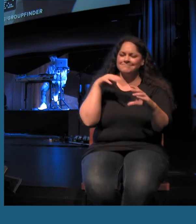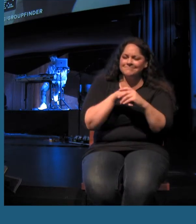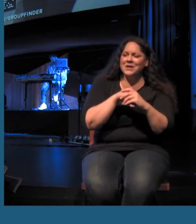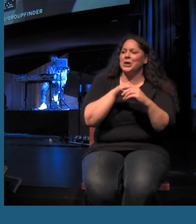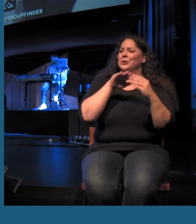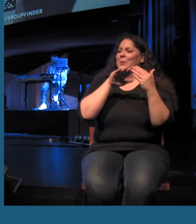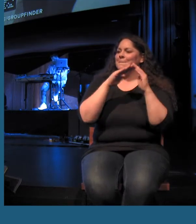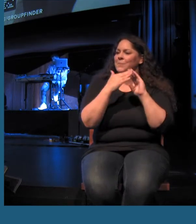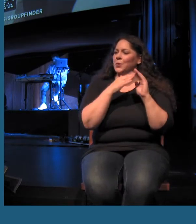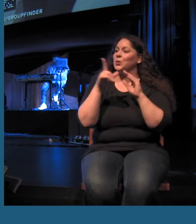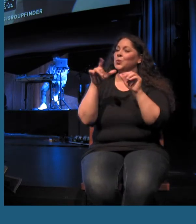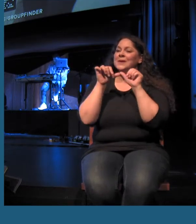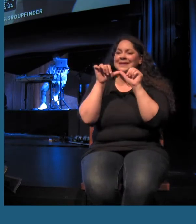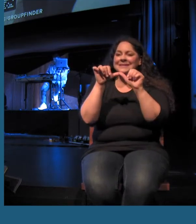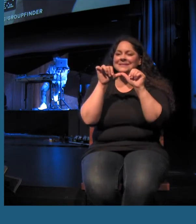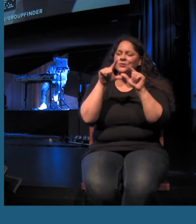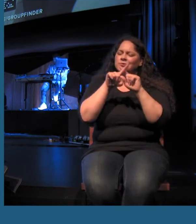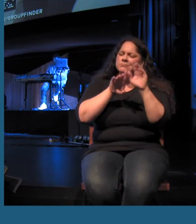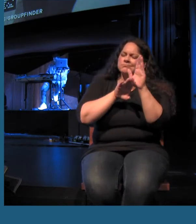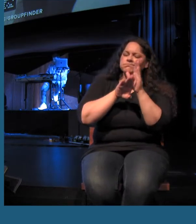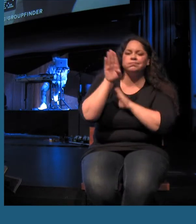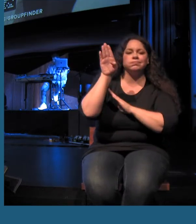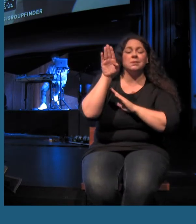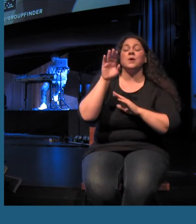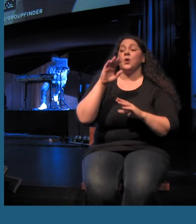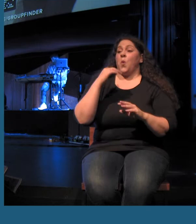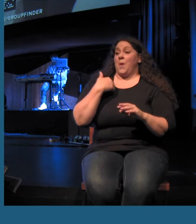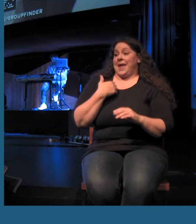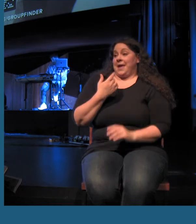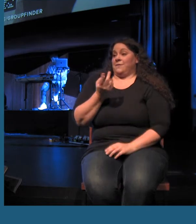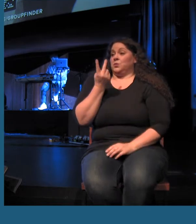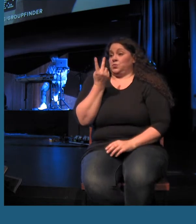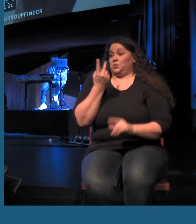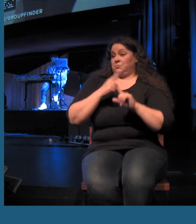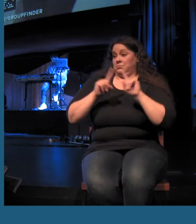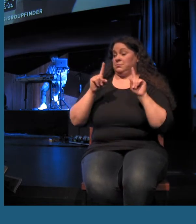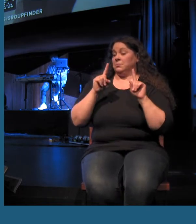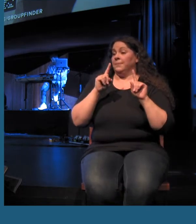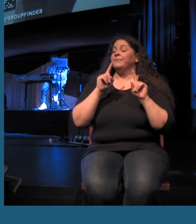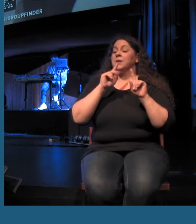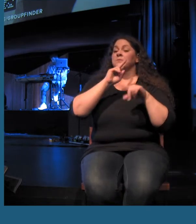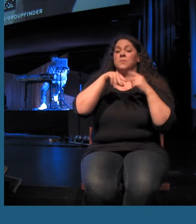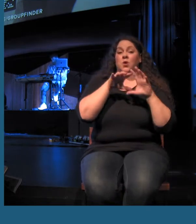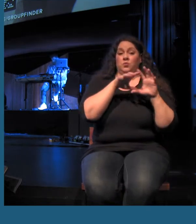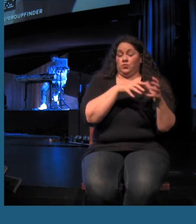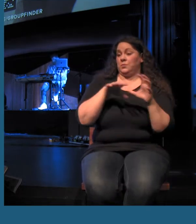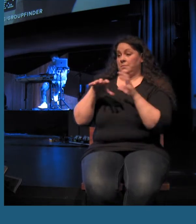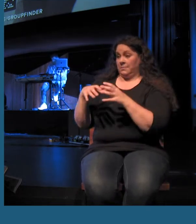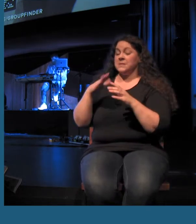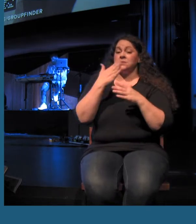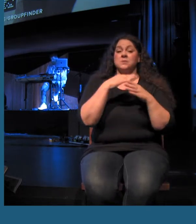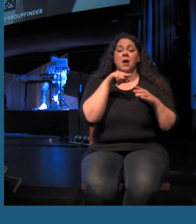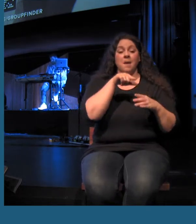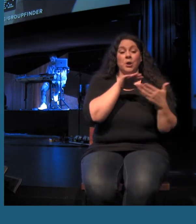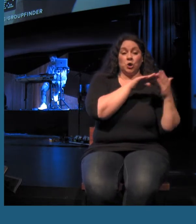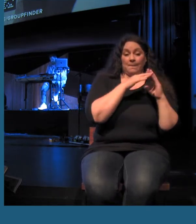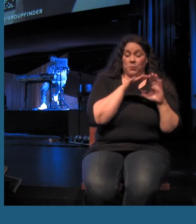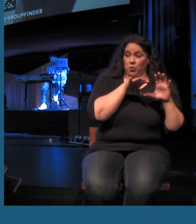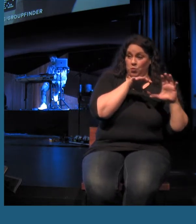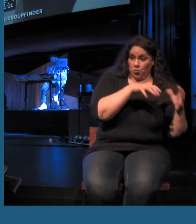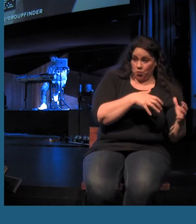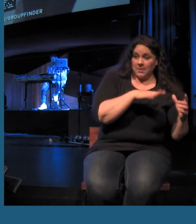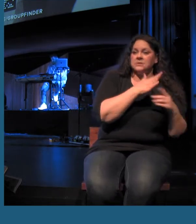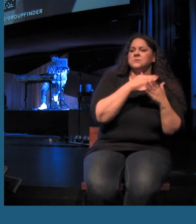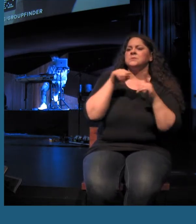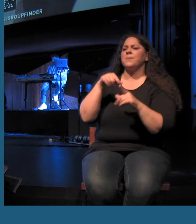where you can continue to grow. So we have two different types of groups. Some are community groups and some are what we